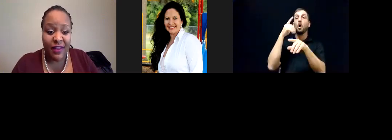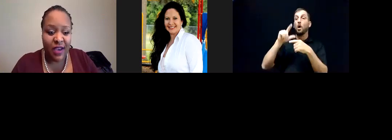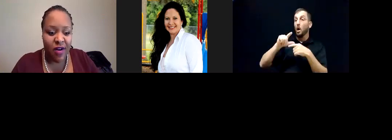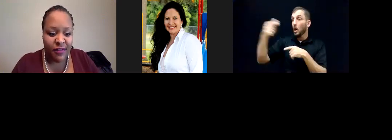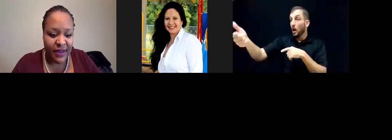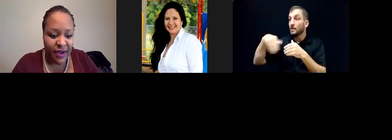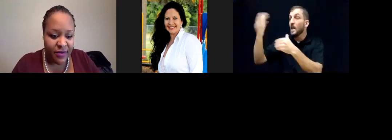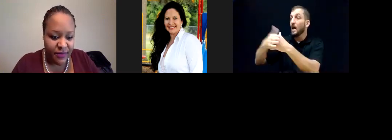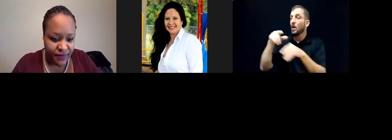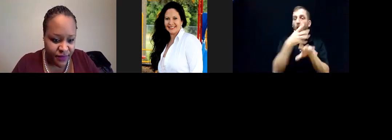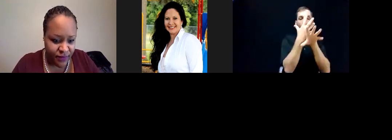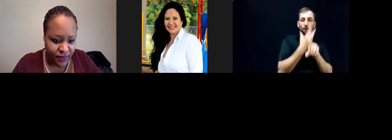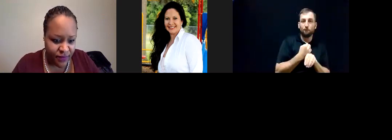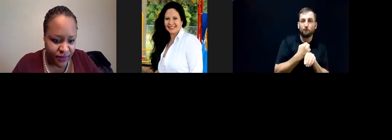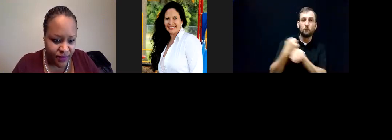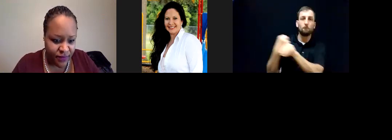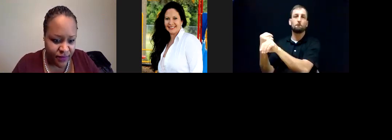my video off now.